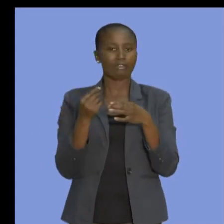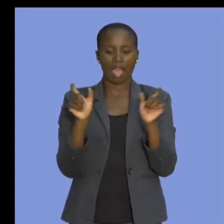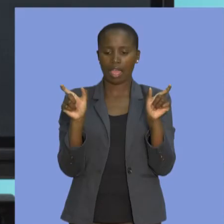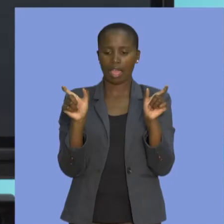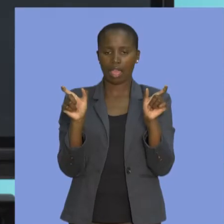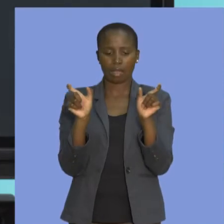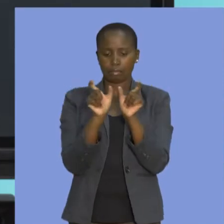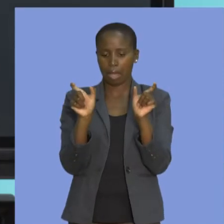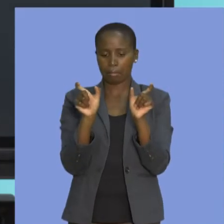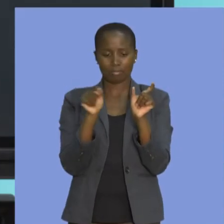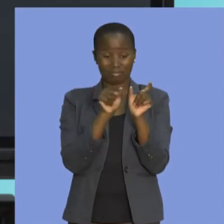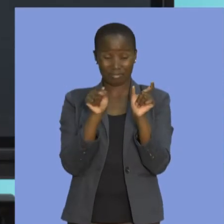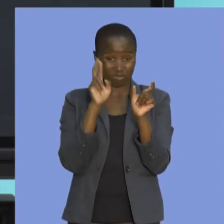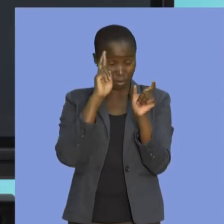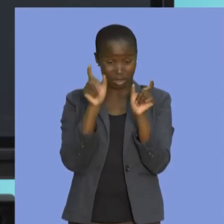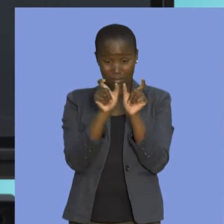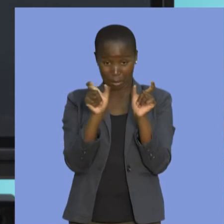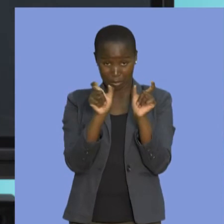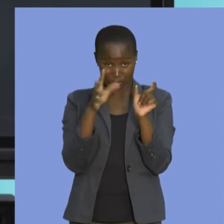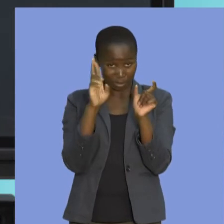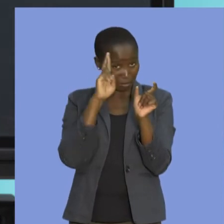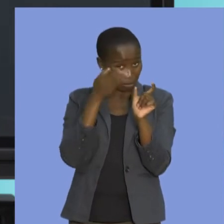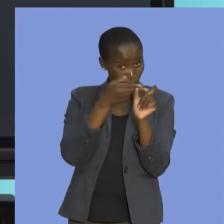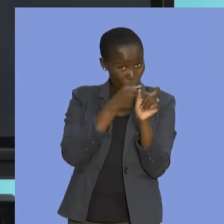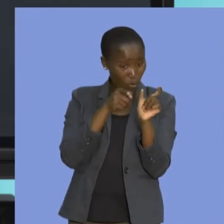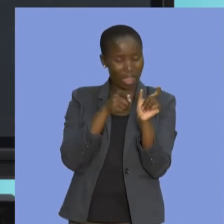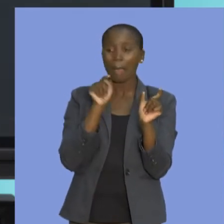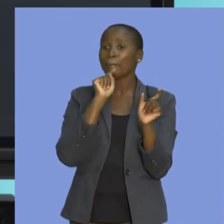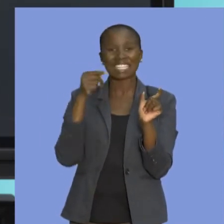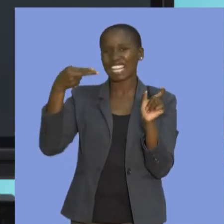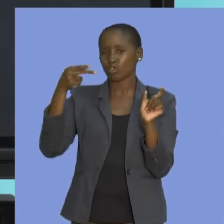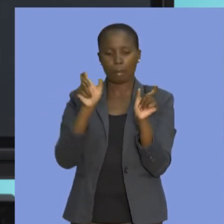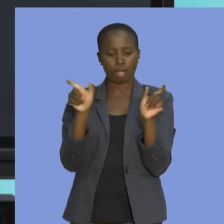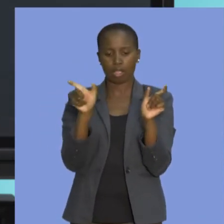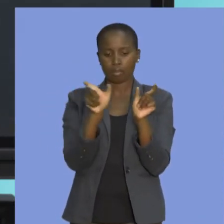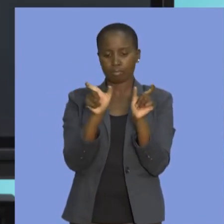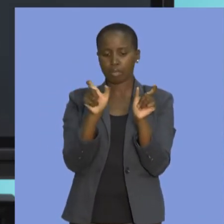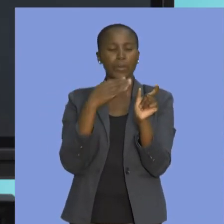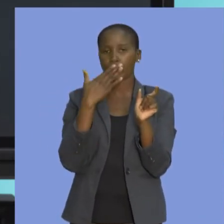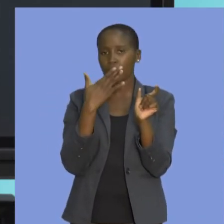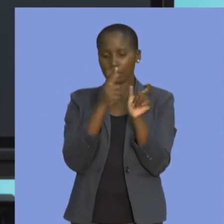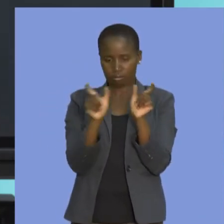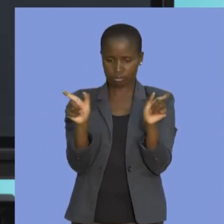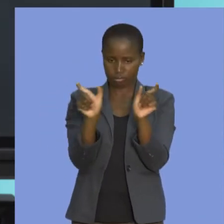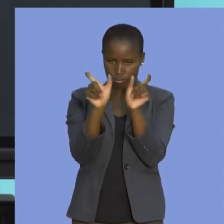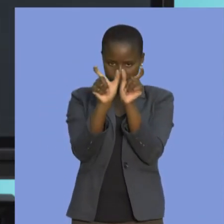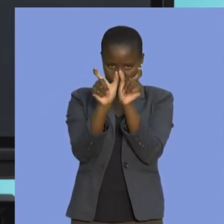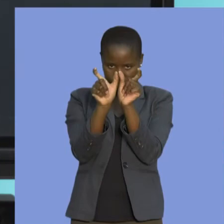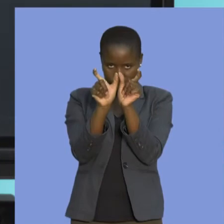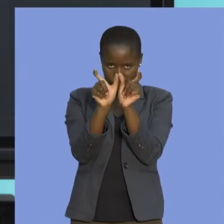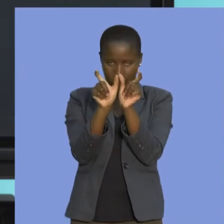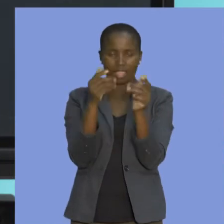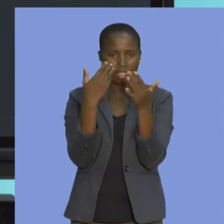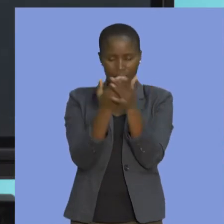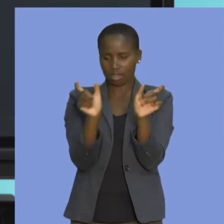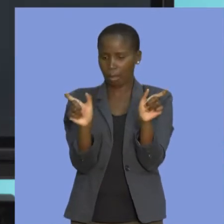we spoke about grouped data, and there are no gaps. So the blocks can touch